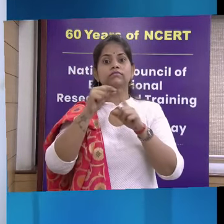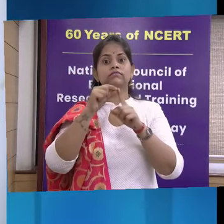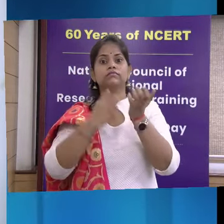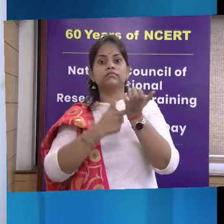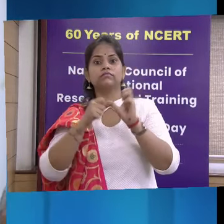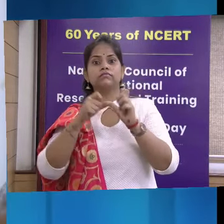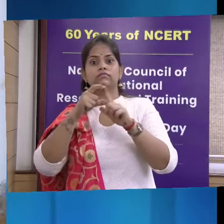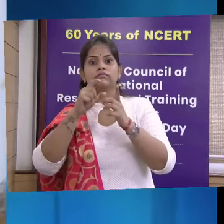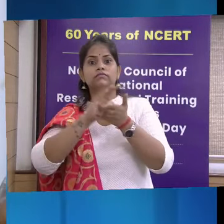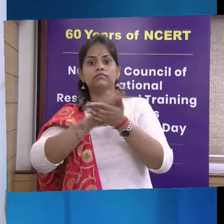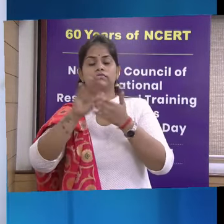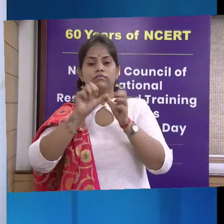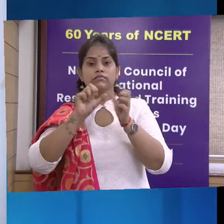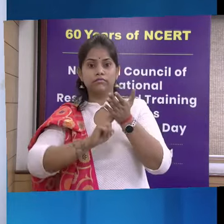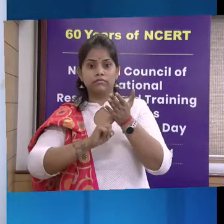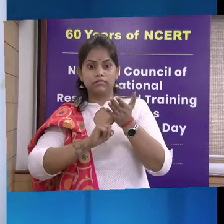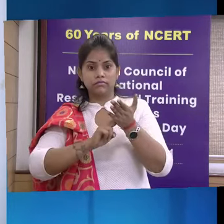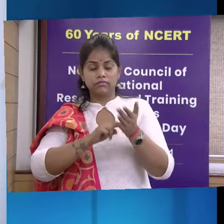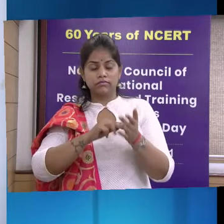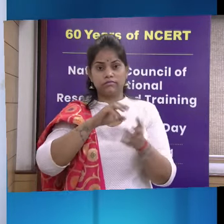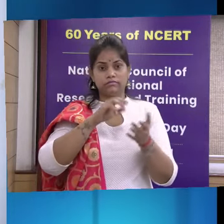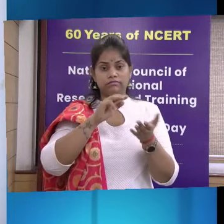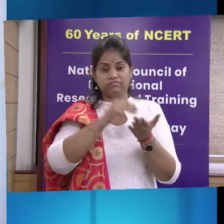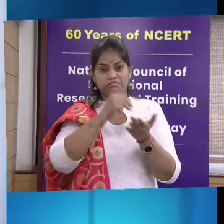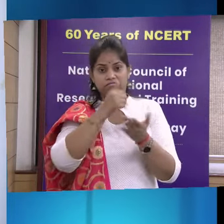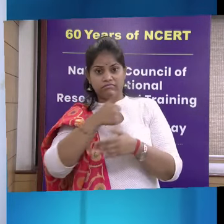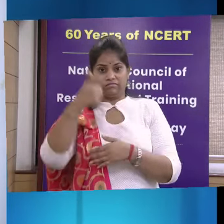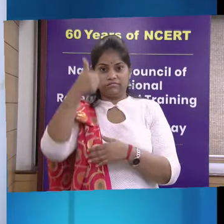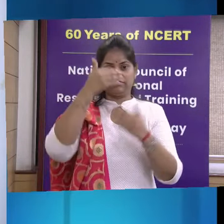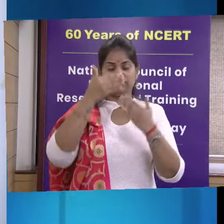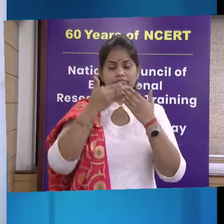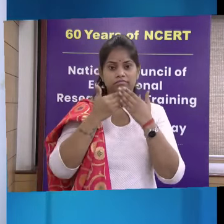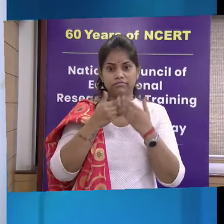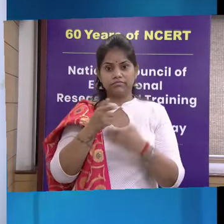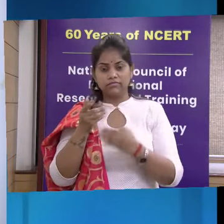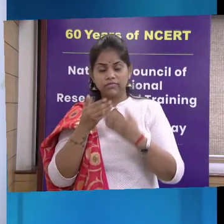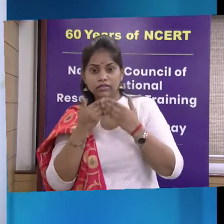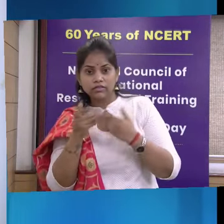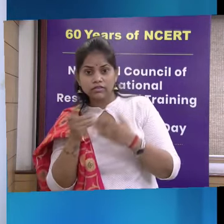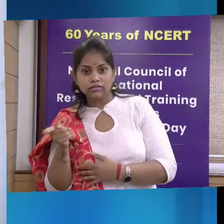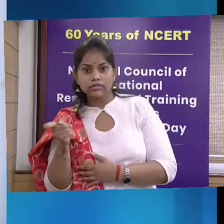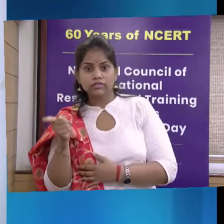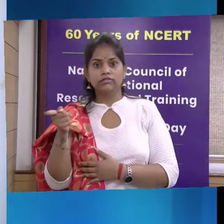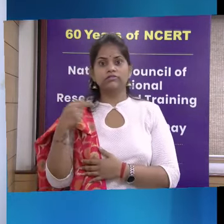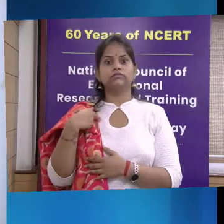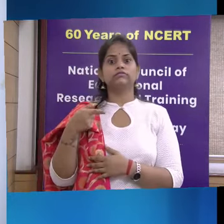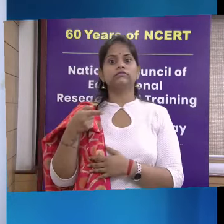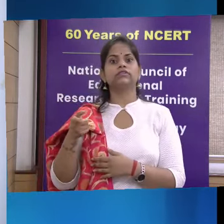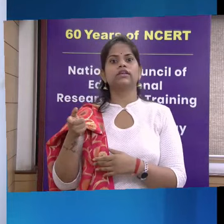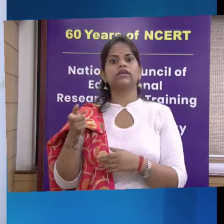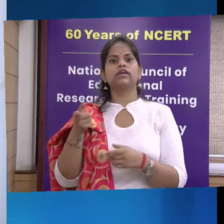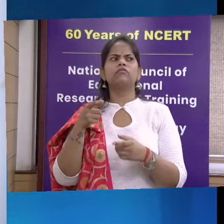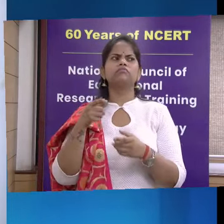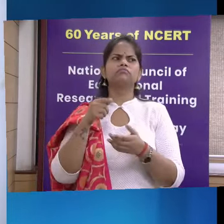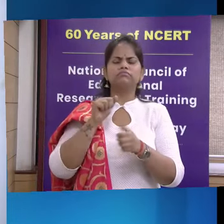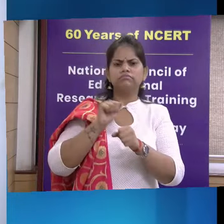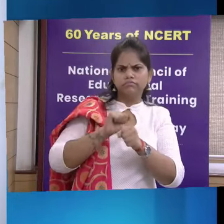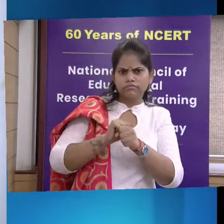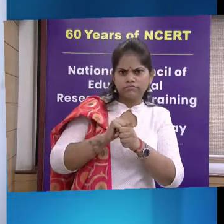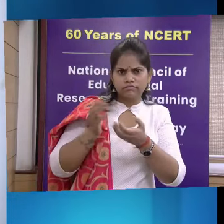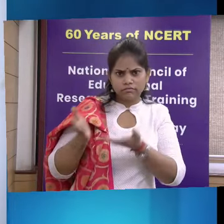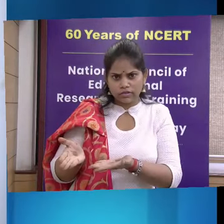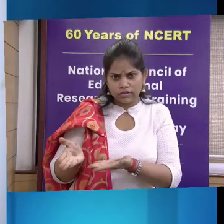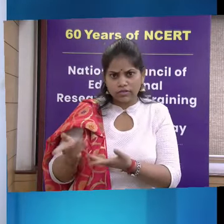Minister of Education, could not attend because of his preoccupation and hence sent